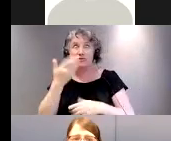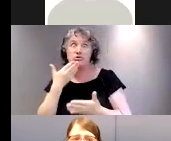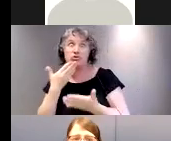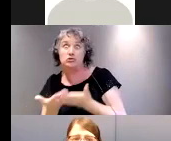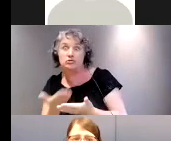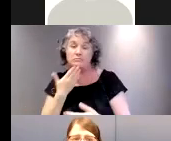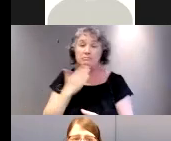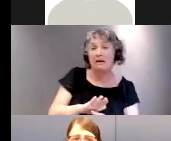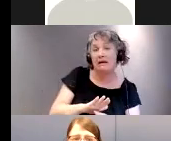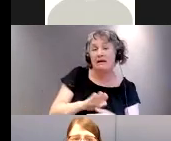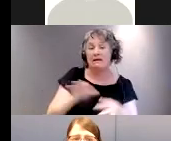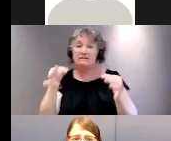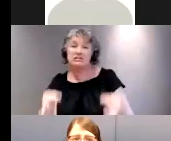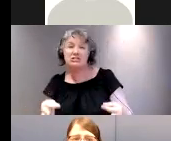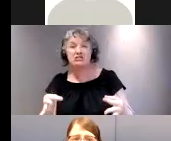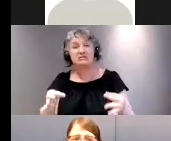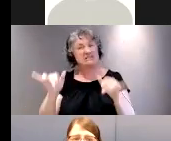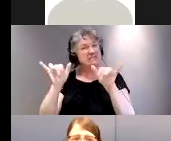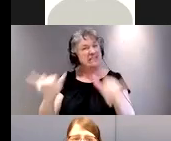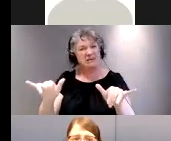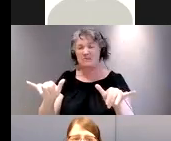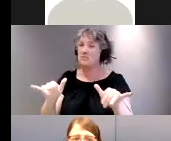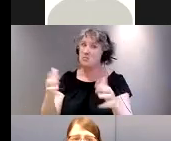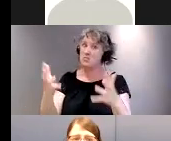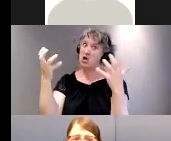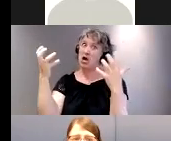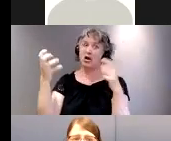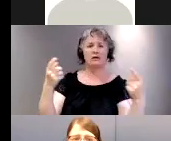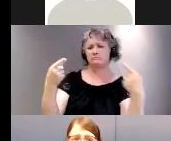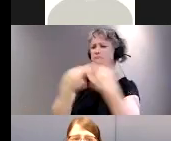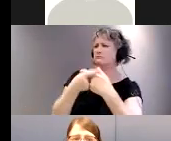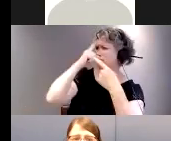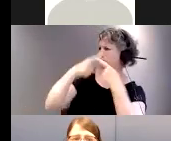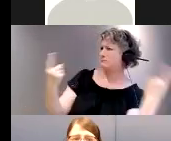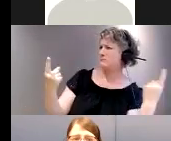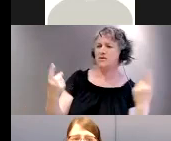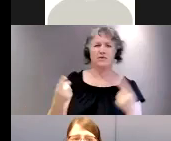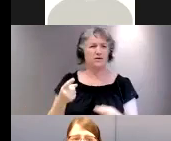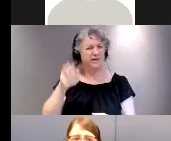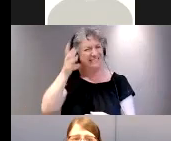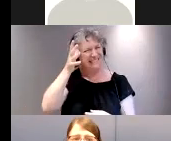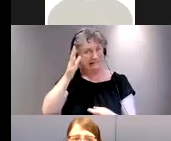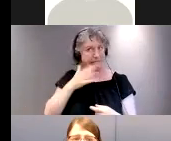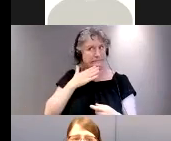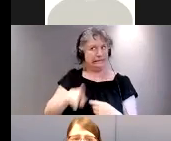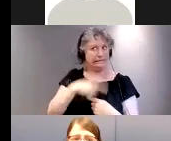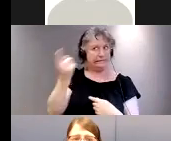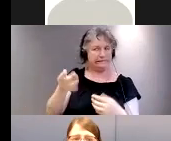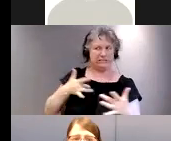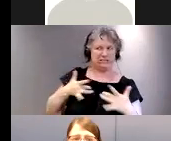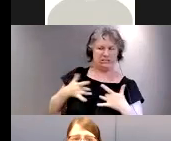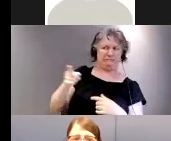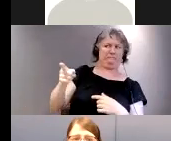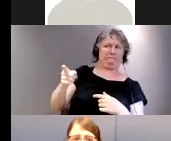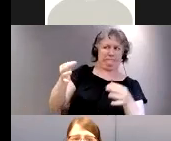not have looked any different anyways, right? So just don't say, oh, dad had an off day. I think there's a concern. Now I'm